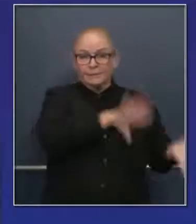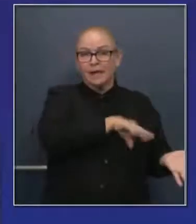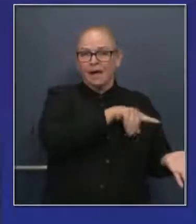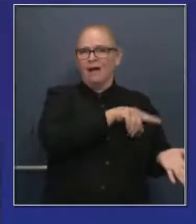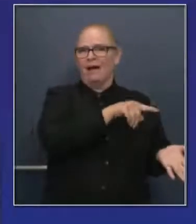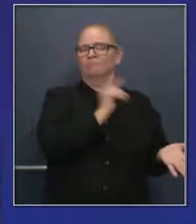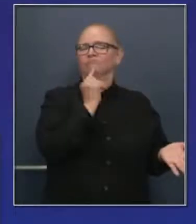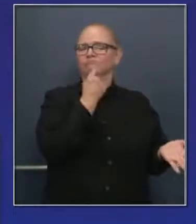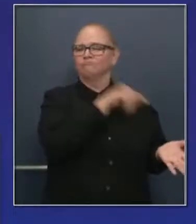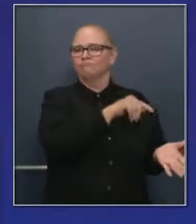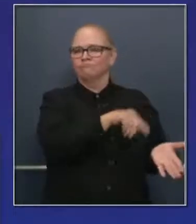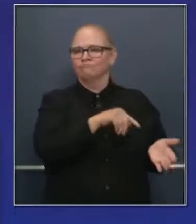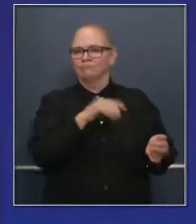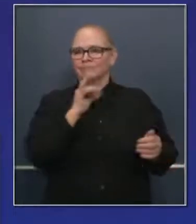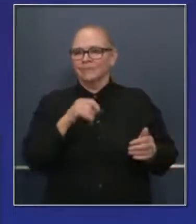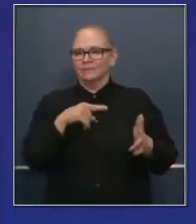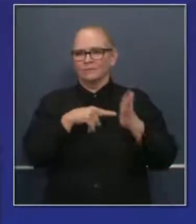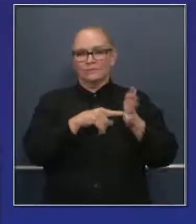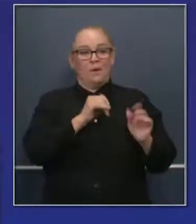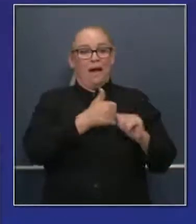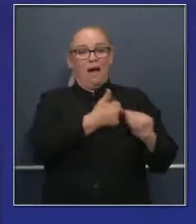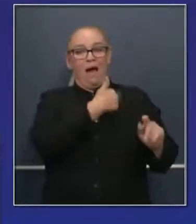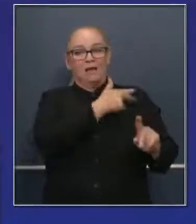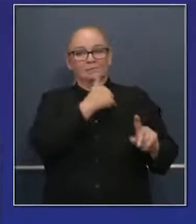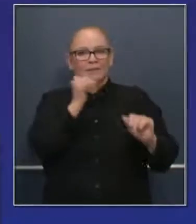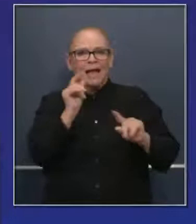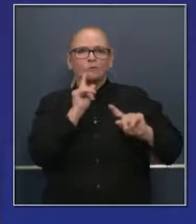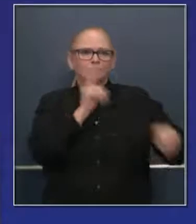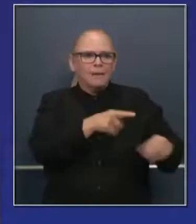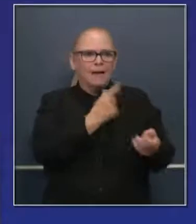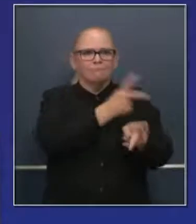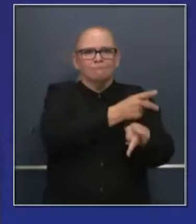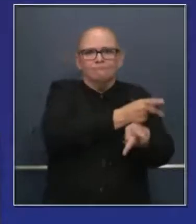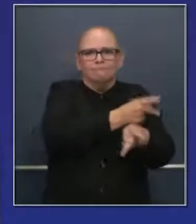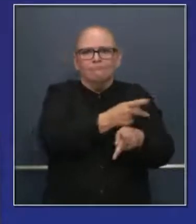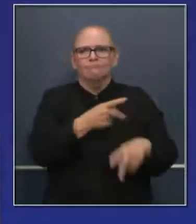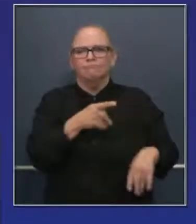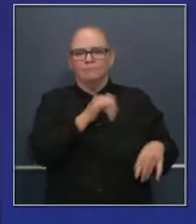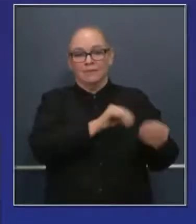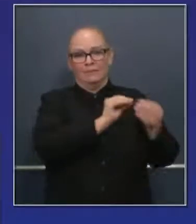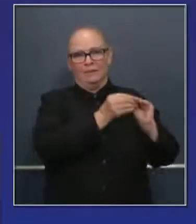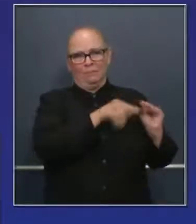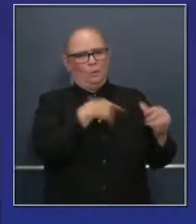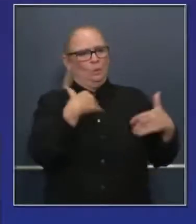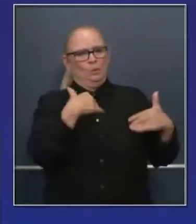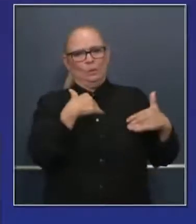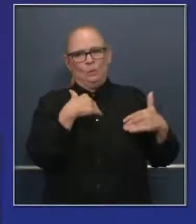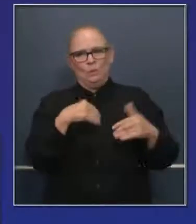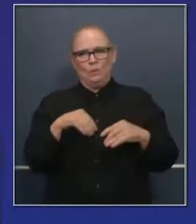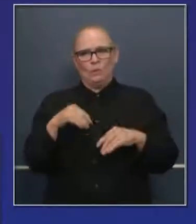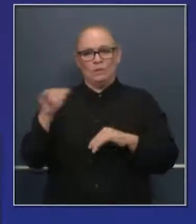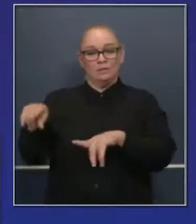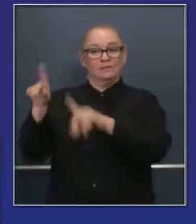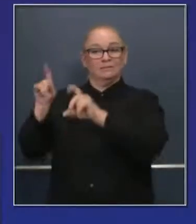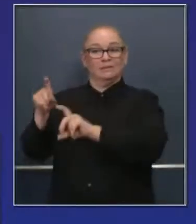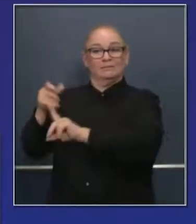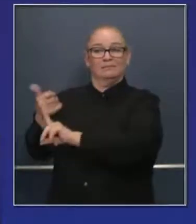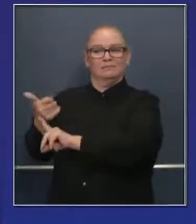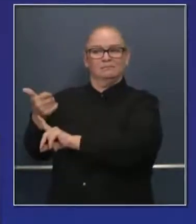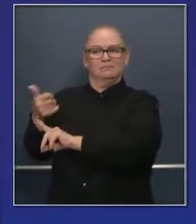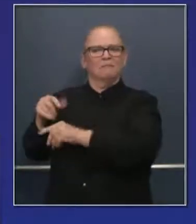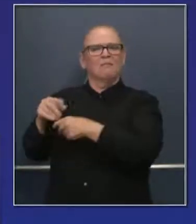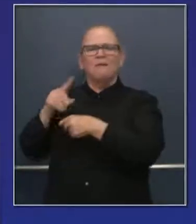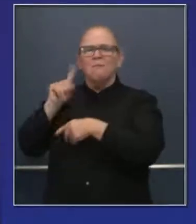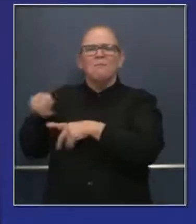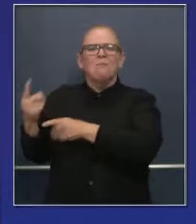delivery system and our capacity. We want to test as many people as we can, but the purpose of the test is not just to show a number. It's